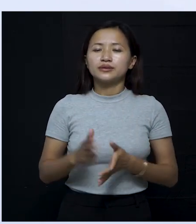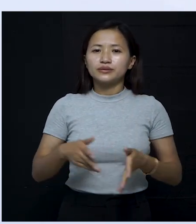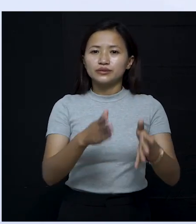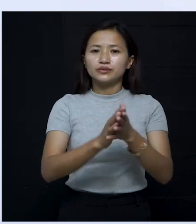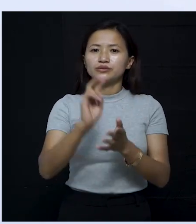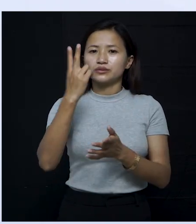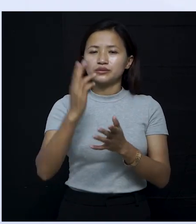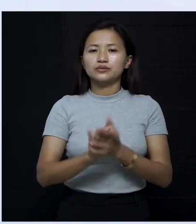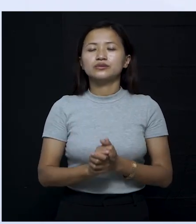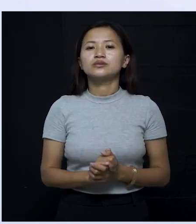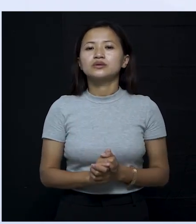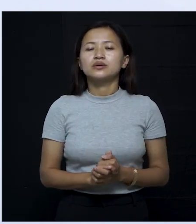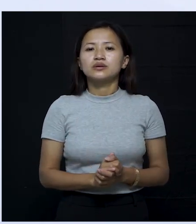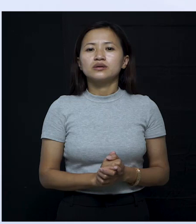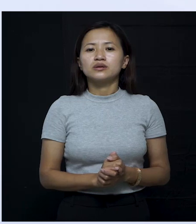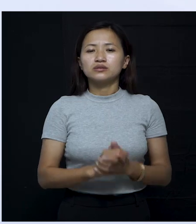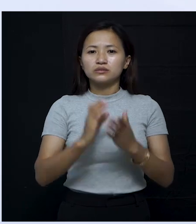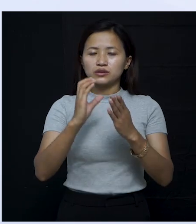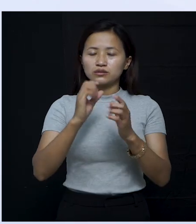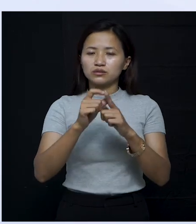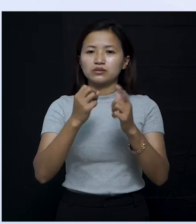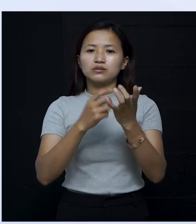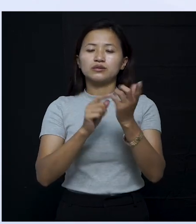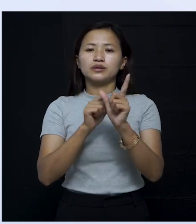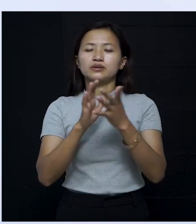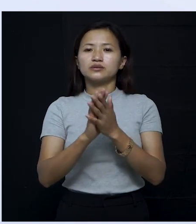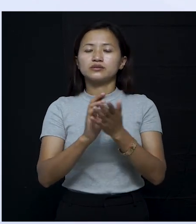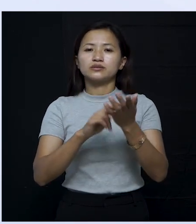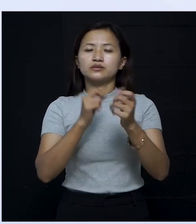Then number 2, we have the Doyang, okay?